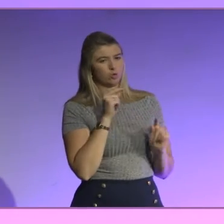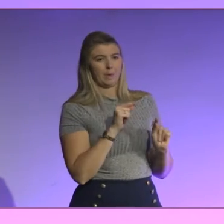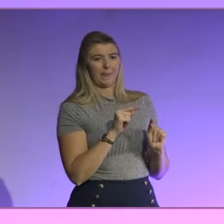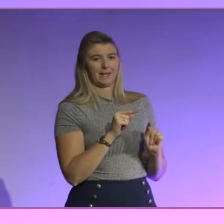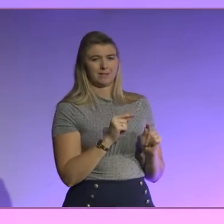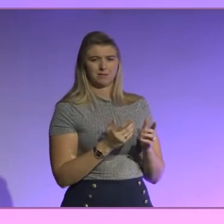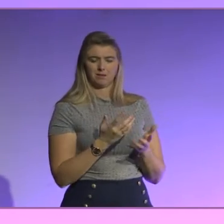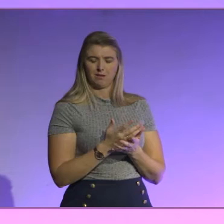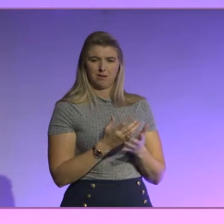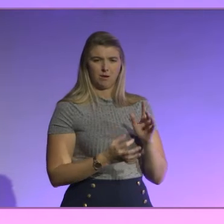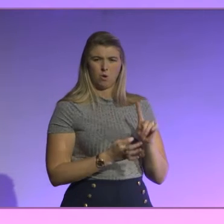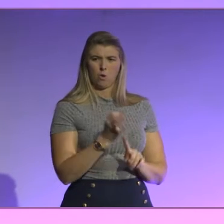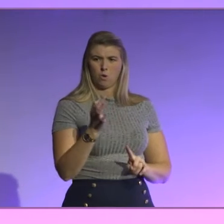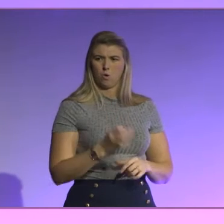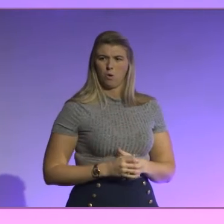A huge improvement.